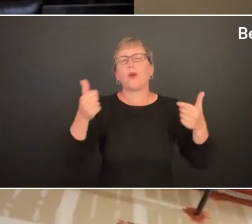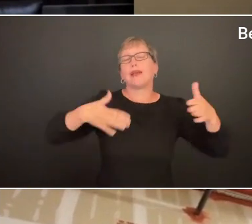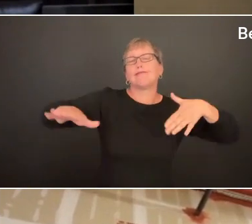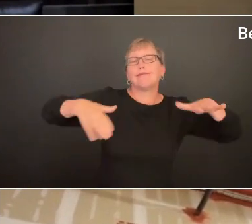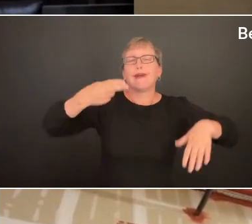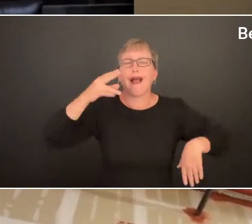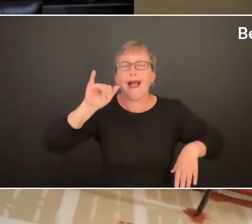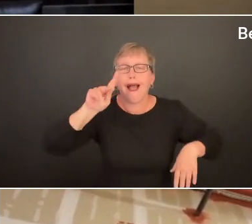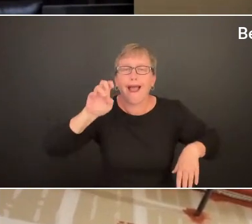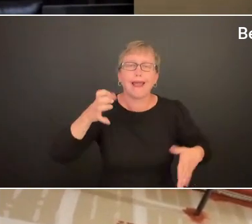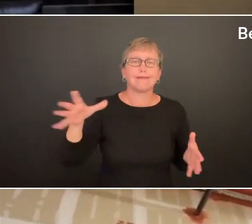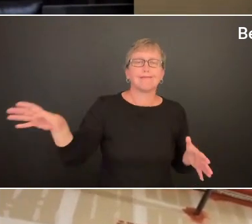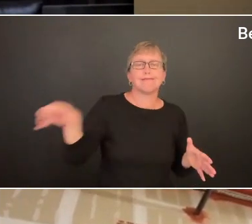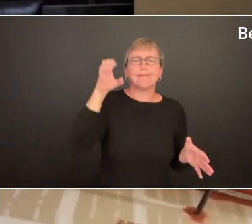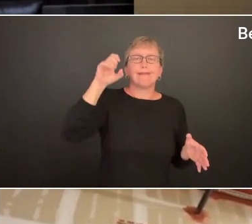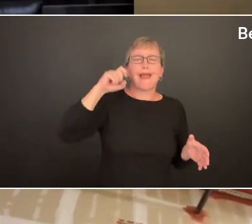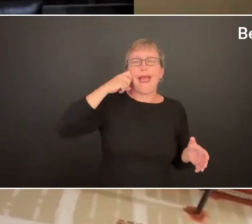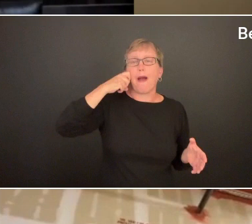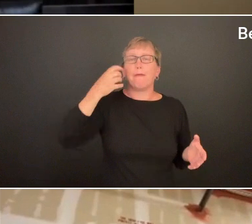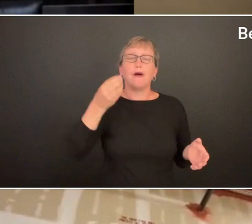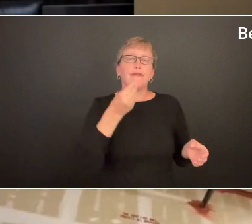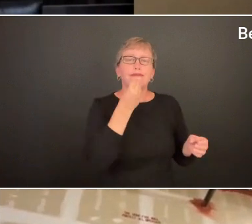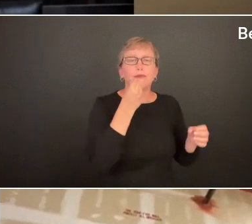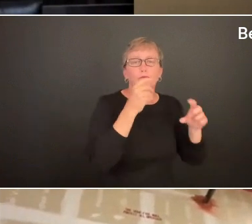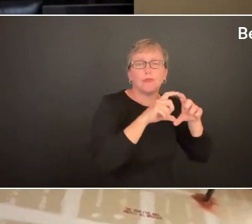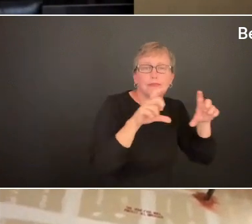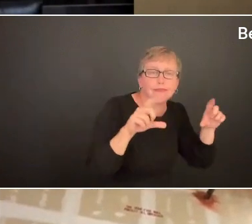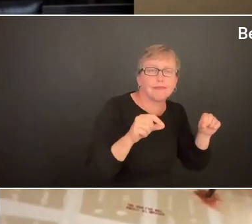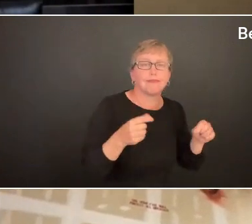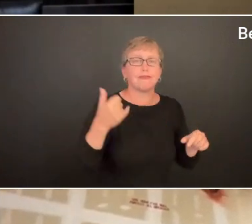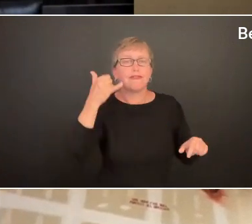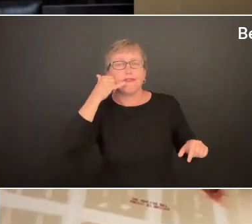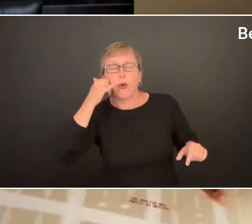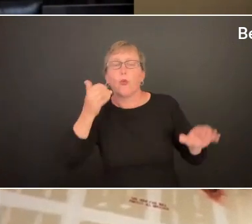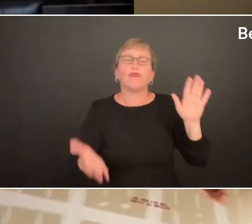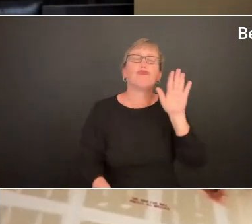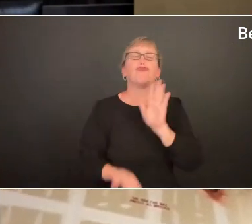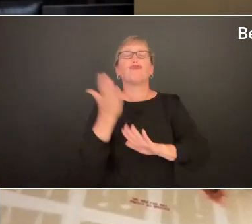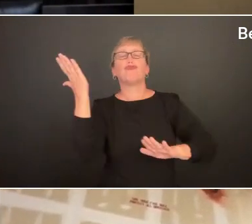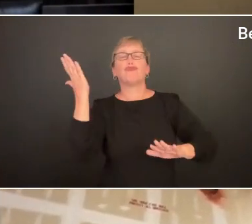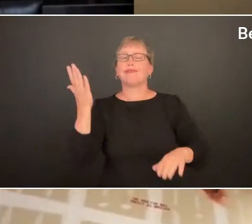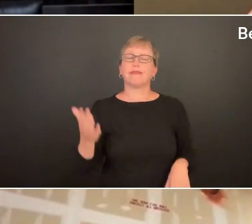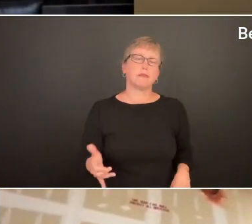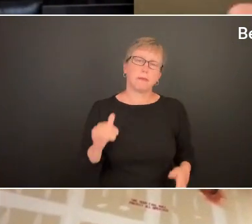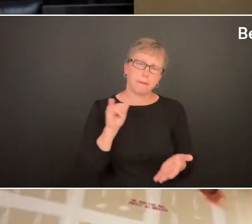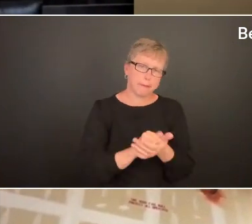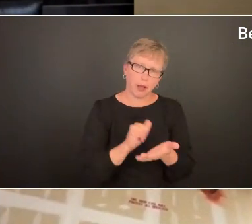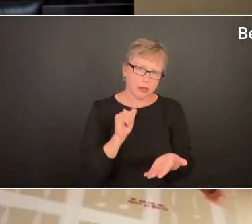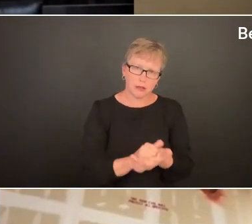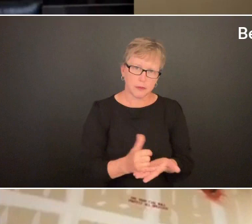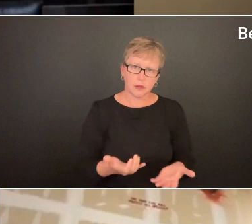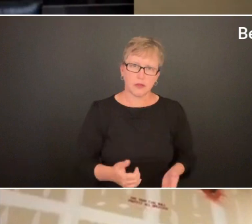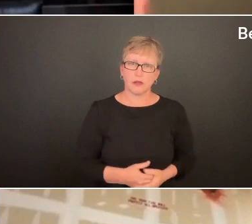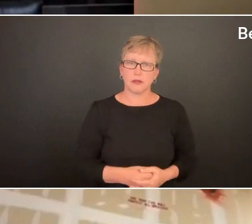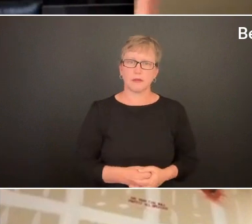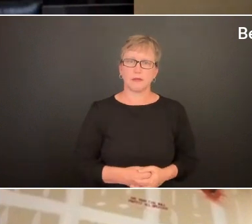There's no, it's like going on a quick hike. When you go on a quick hike, you just, grab an apple, a granola bar, and your phone, and off